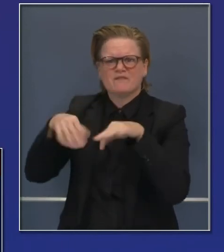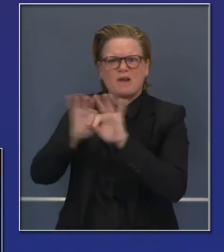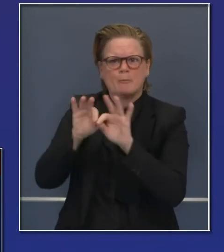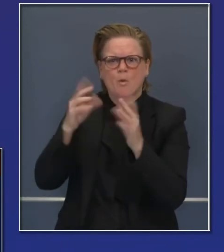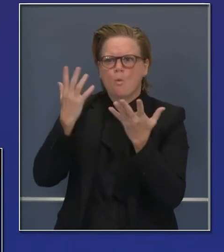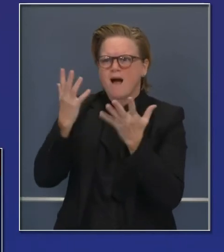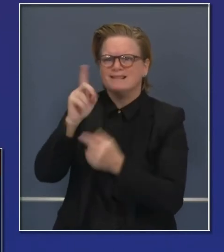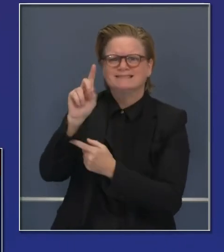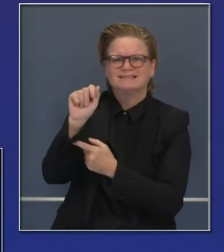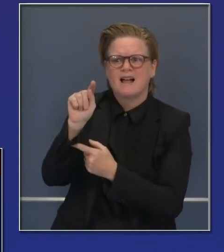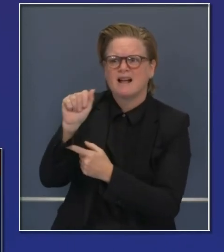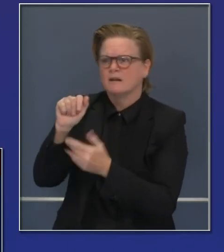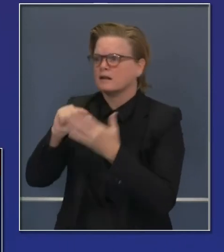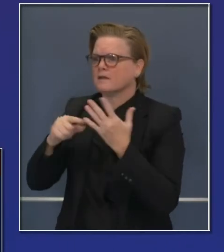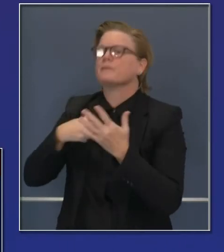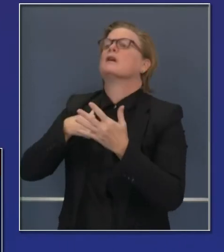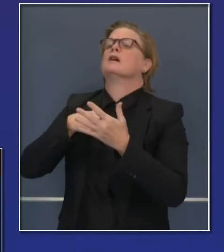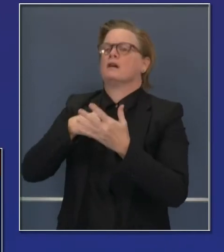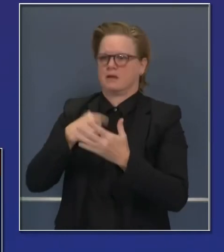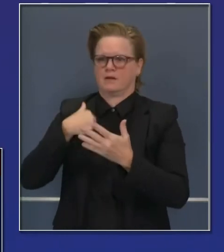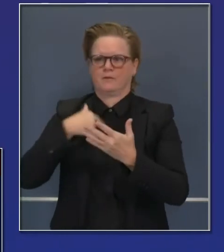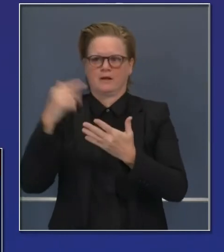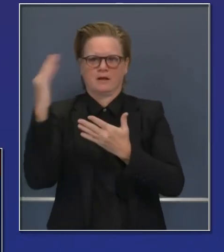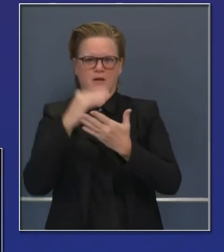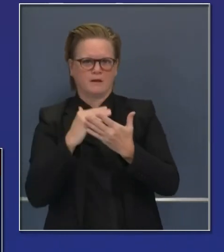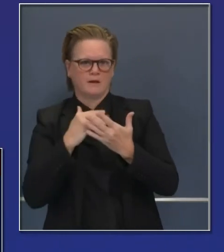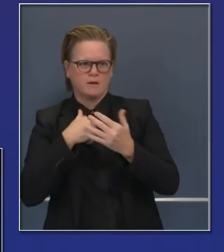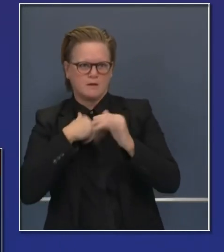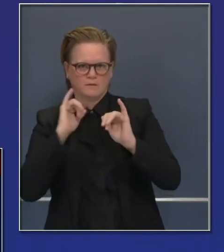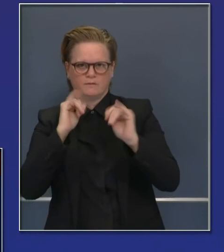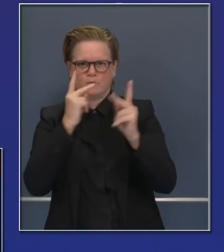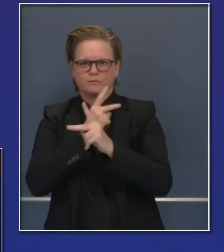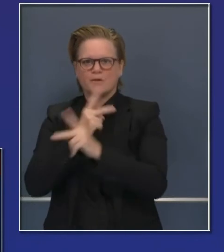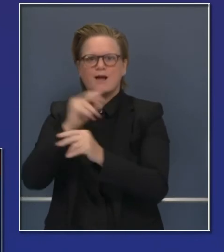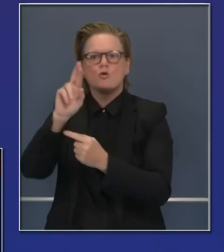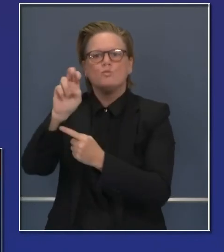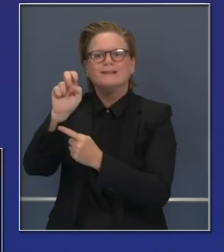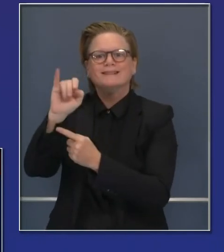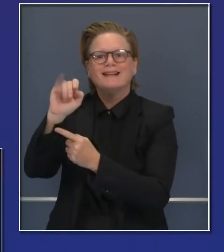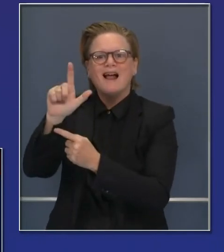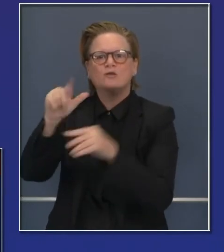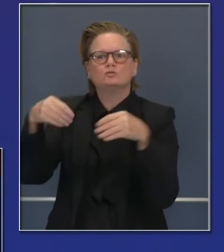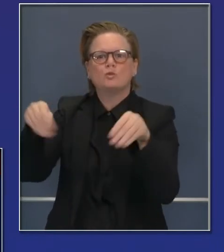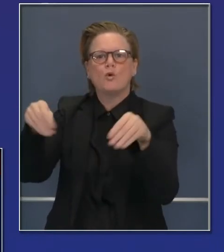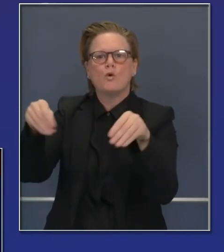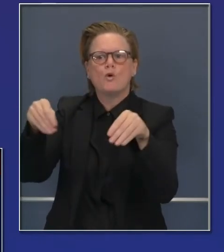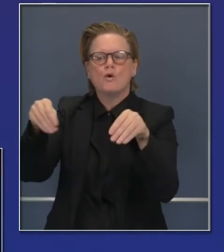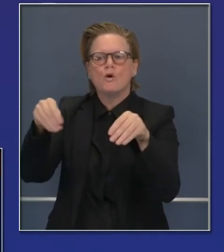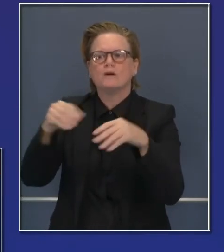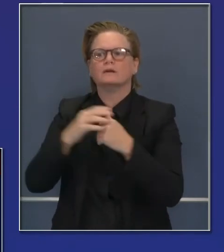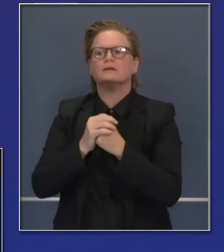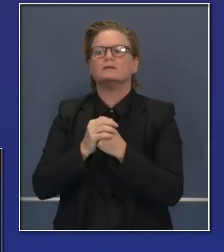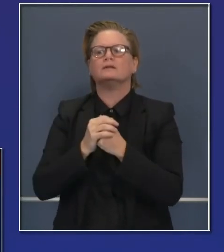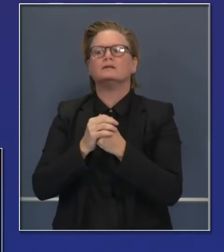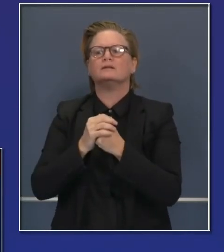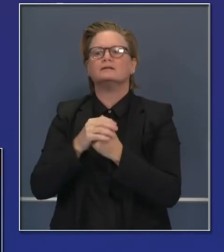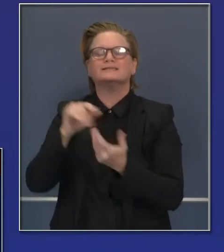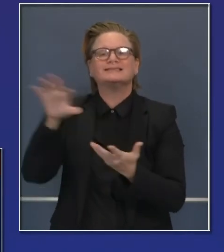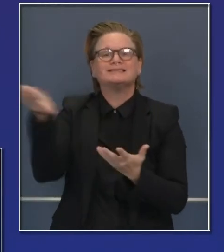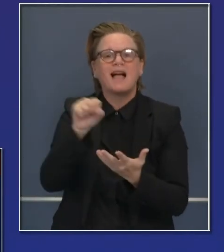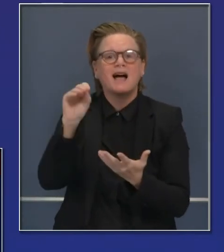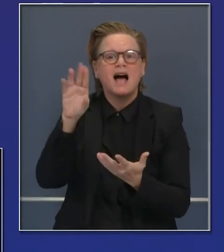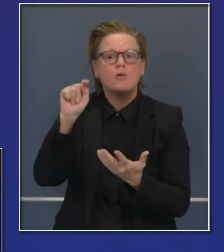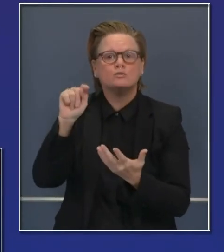restaurants be open, continue to be open for takeout and delivery. And I just want to acknowledge Jacques Conde. I want to acknowledge the